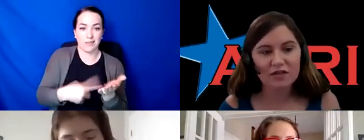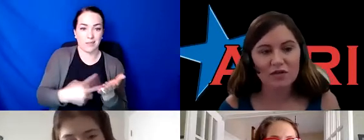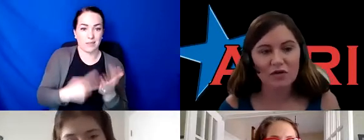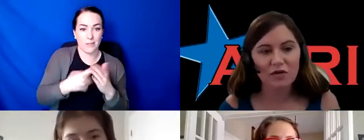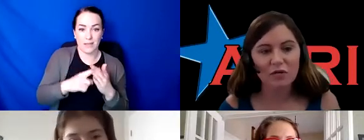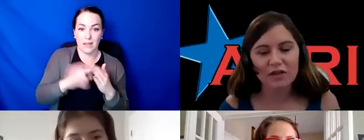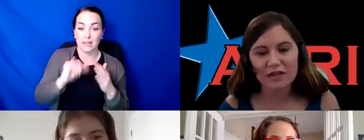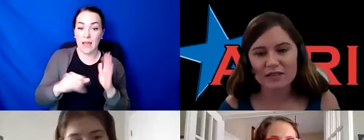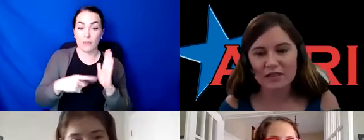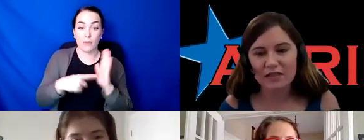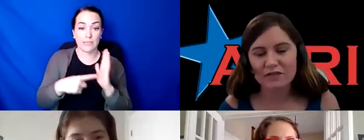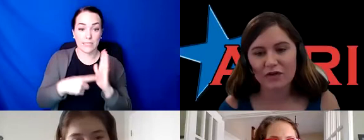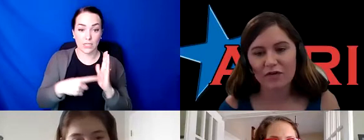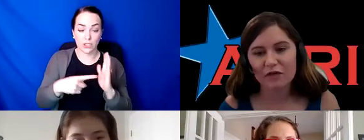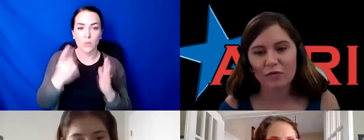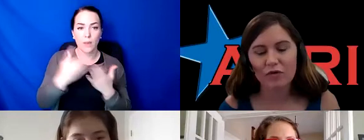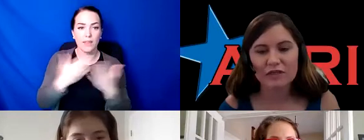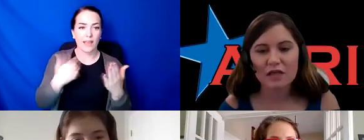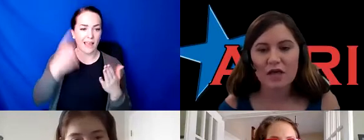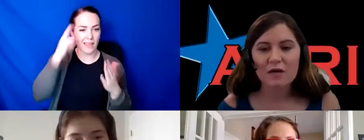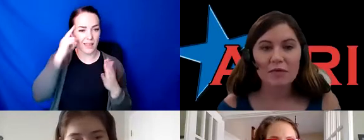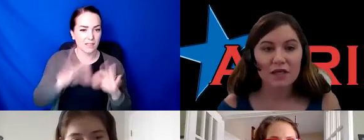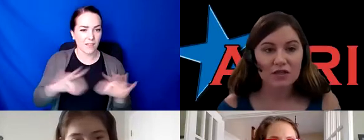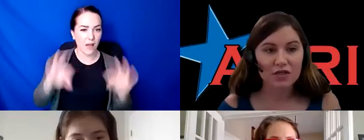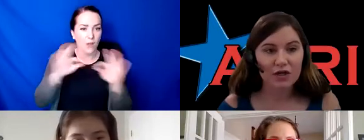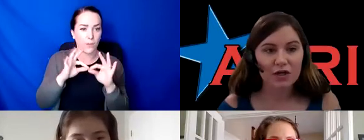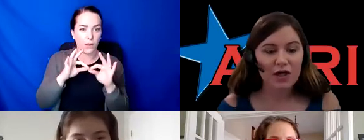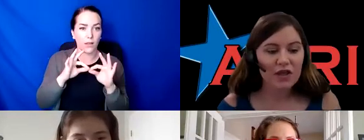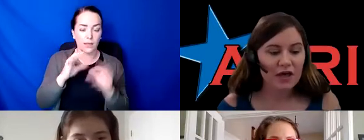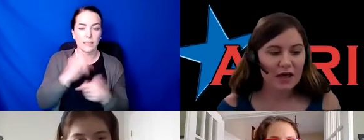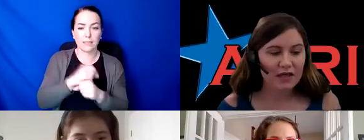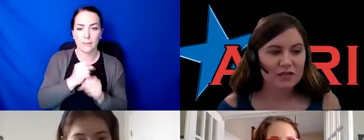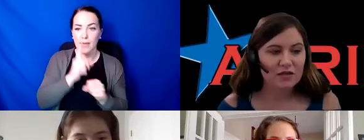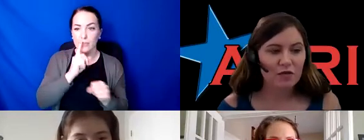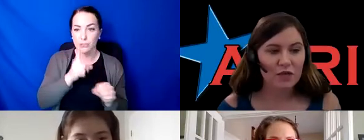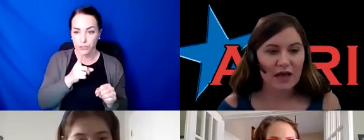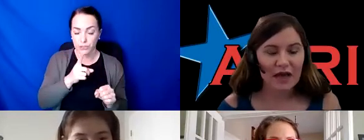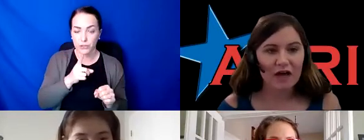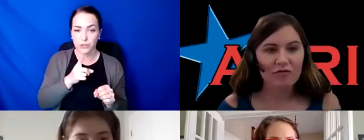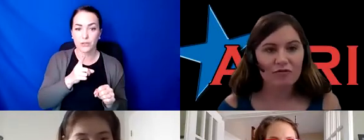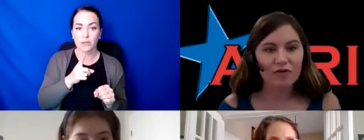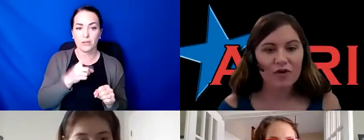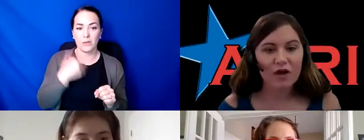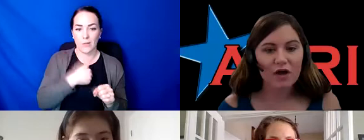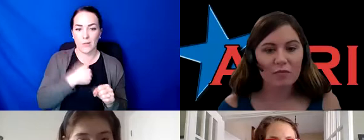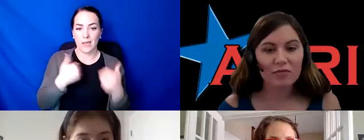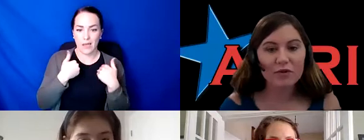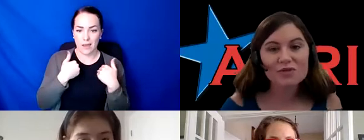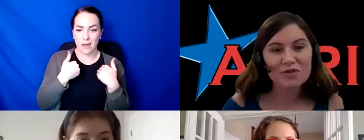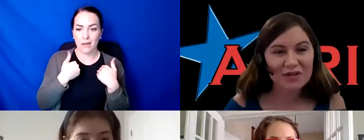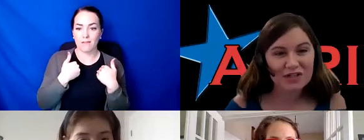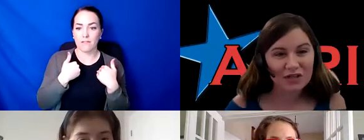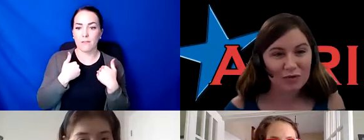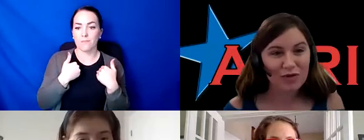representation. So one of the things I think is very valuable is making sure that we have